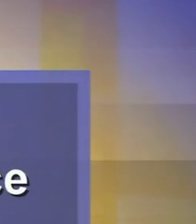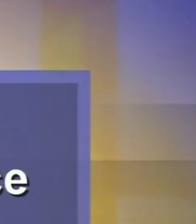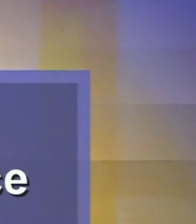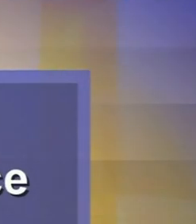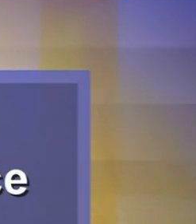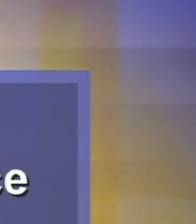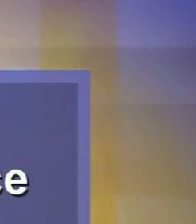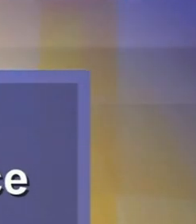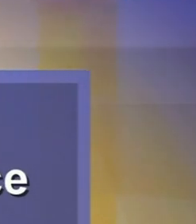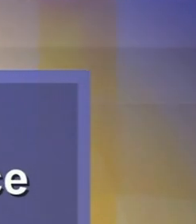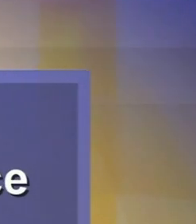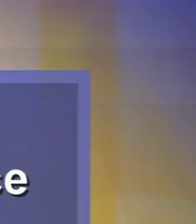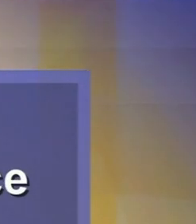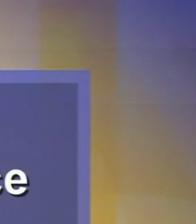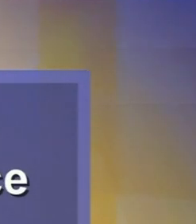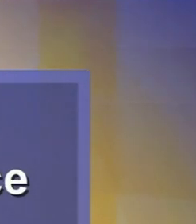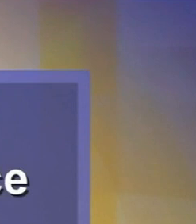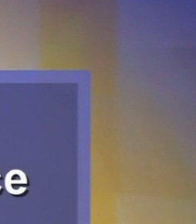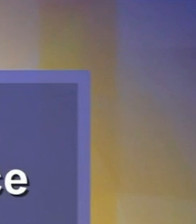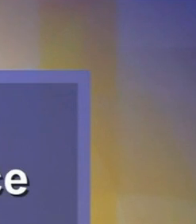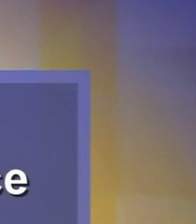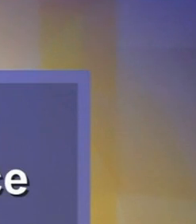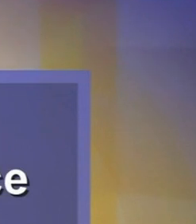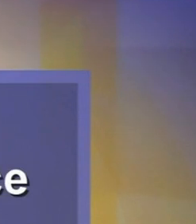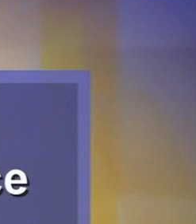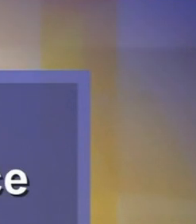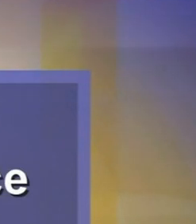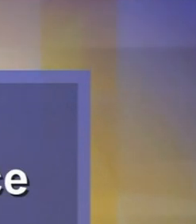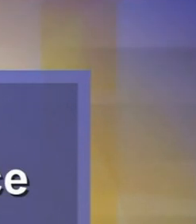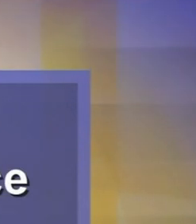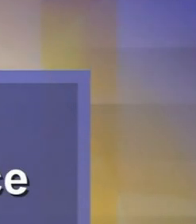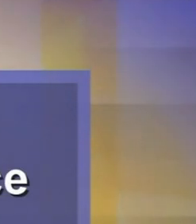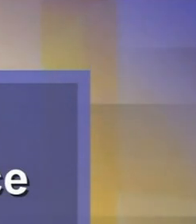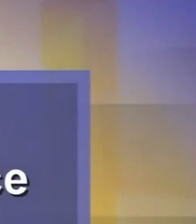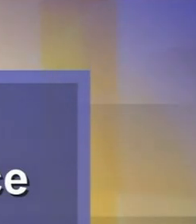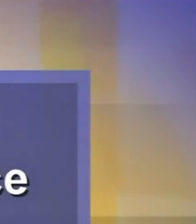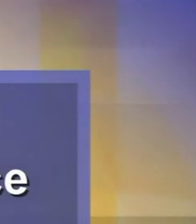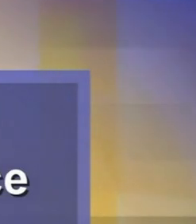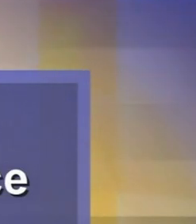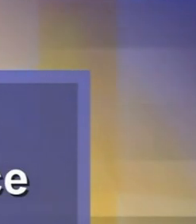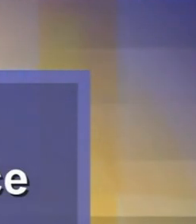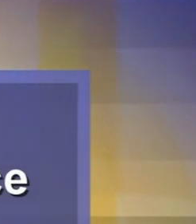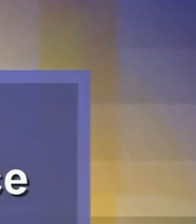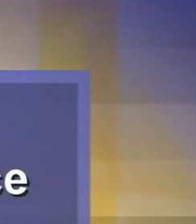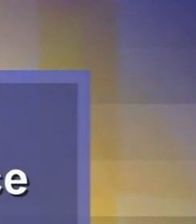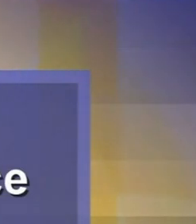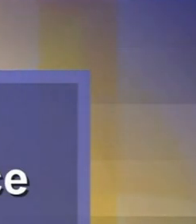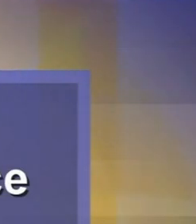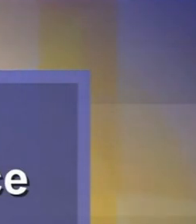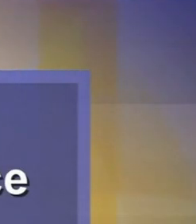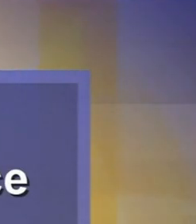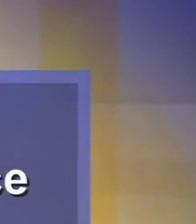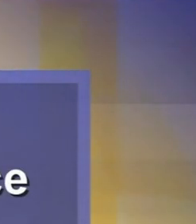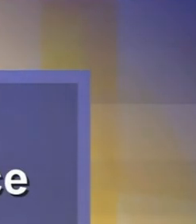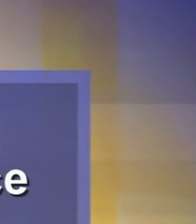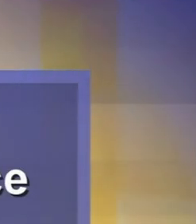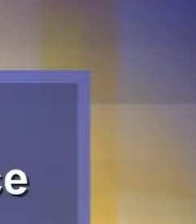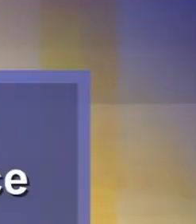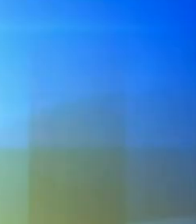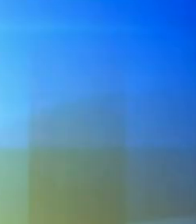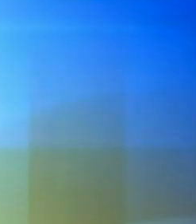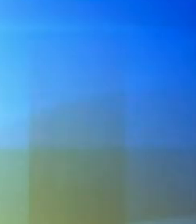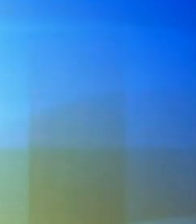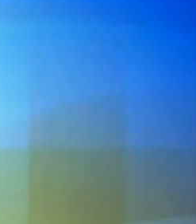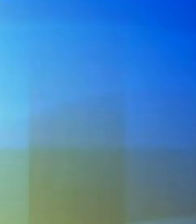coronavirus there, and put that in perspective, we've had about 280 total cases in Davis County. So that accounted for a lot of